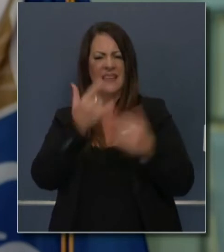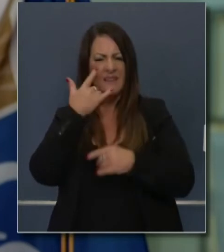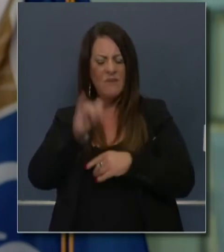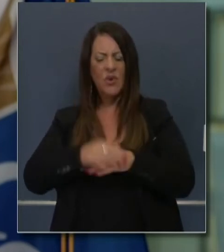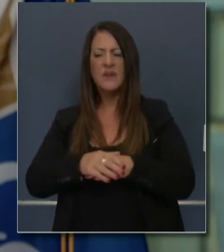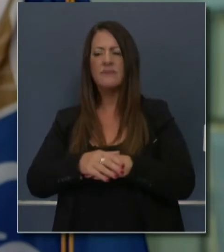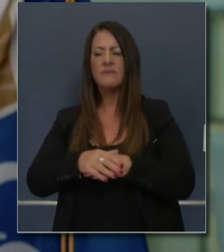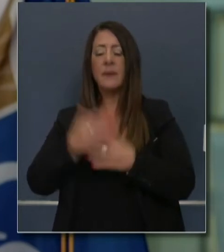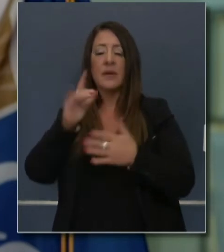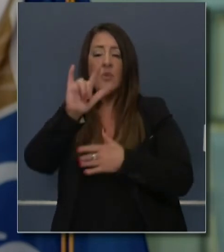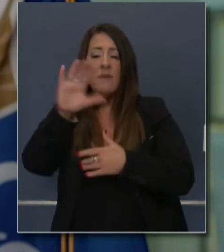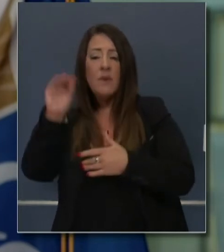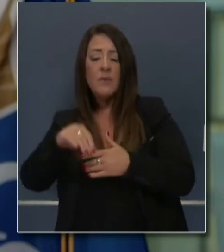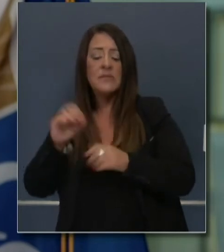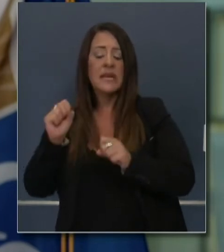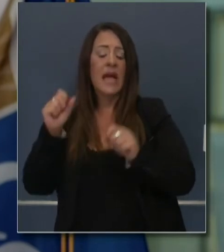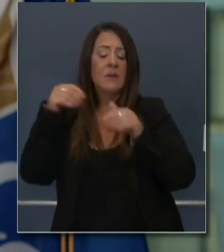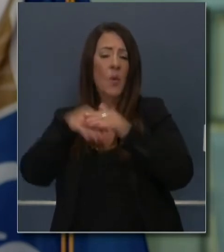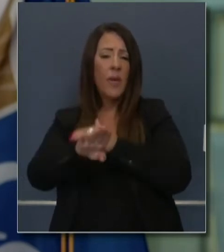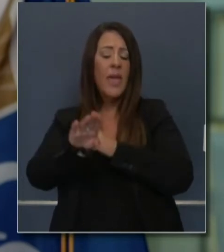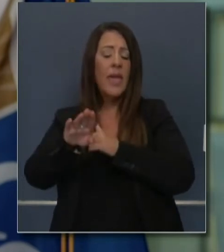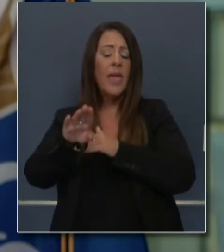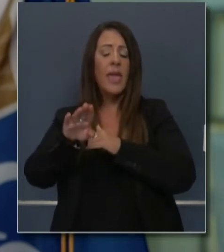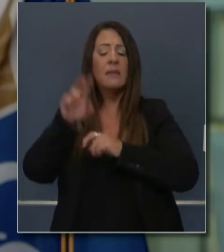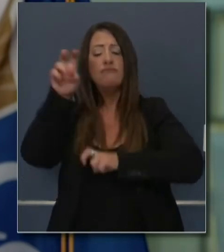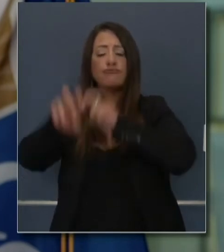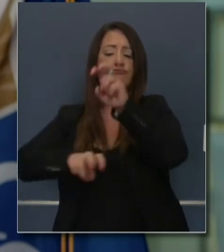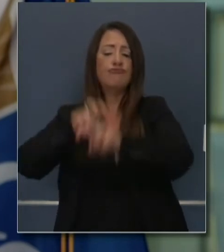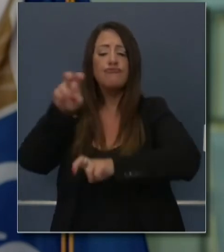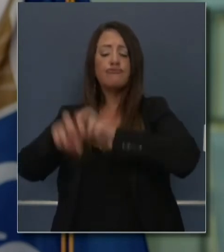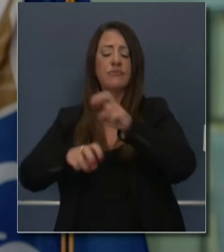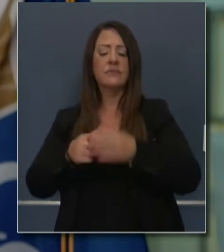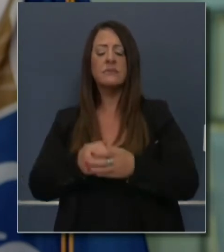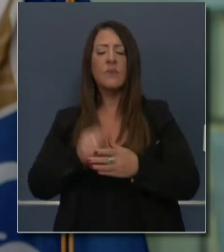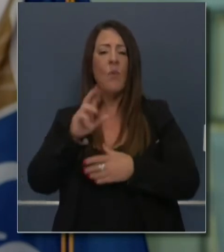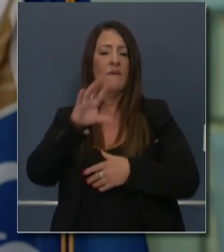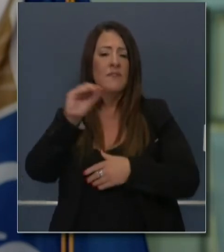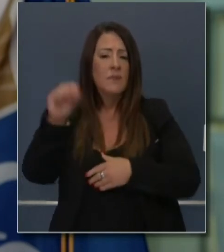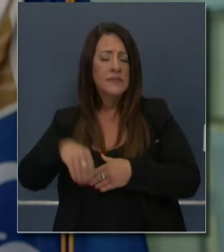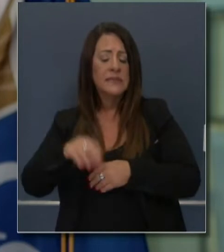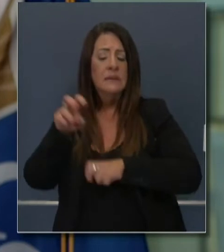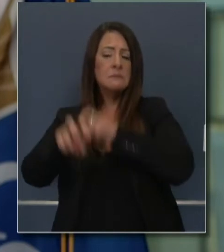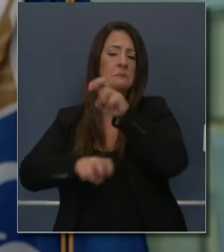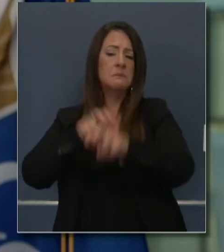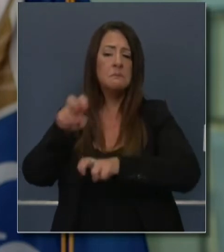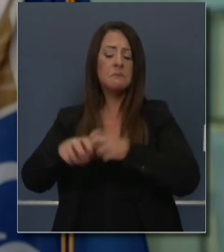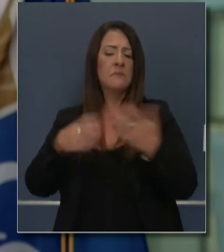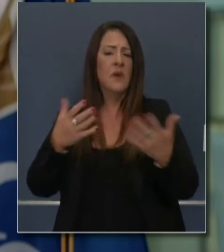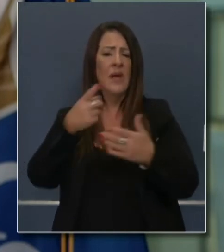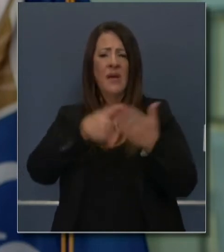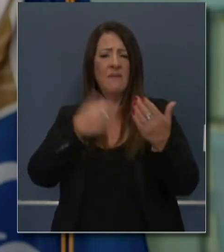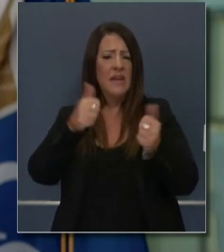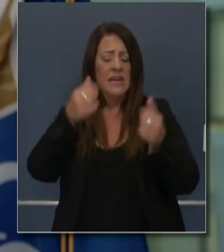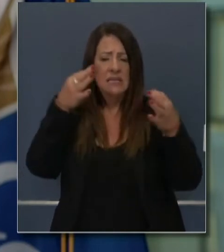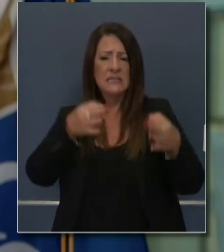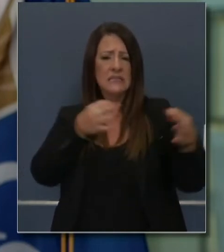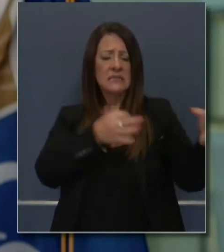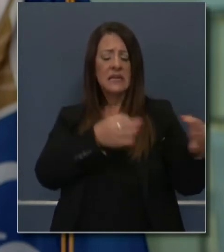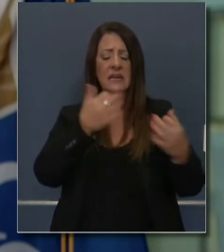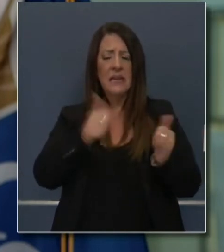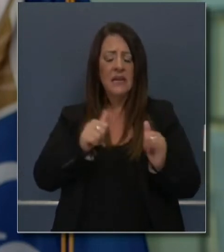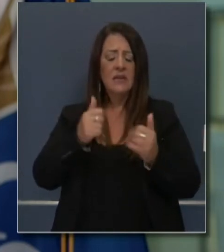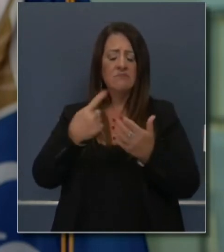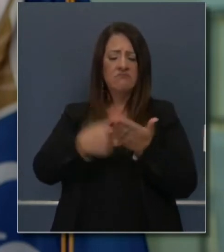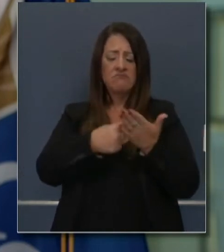that on Friday you were meeting in an amusement park space. I was wondering how that went and if any progress was made. Yeah, we were making a lot of progress